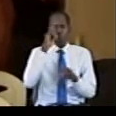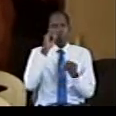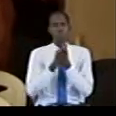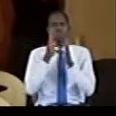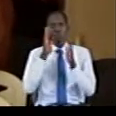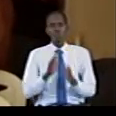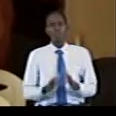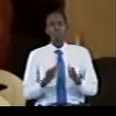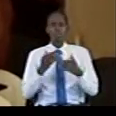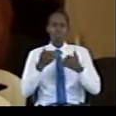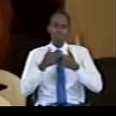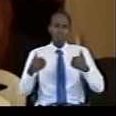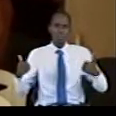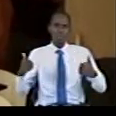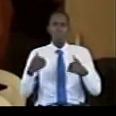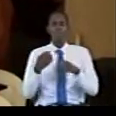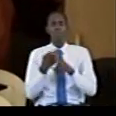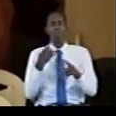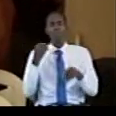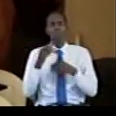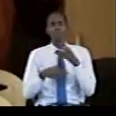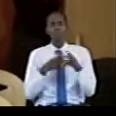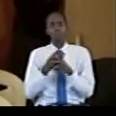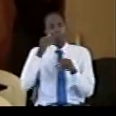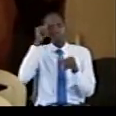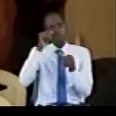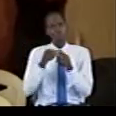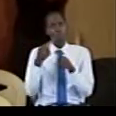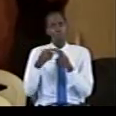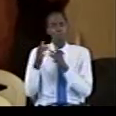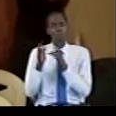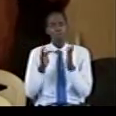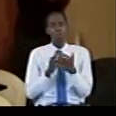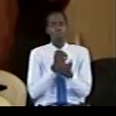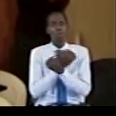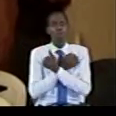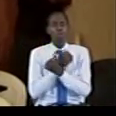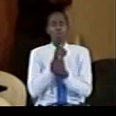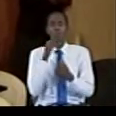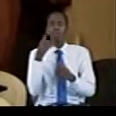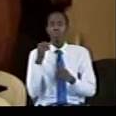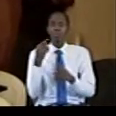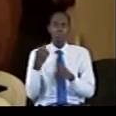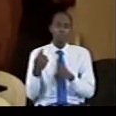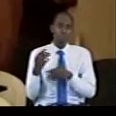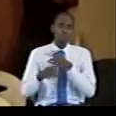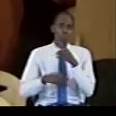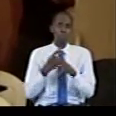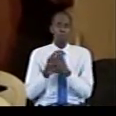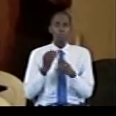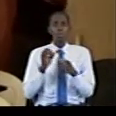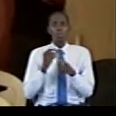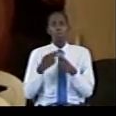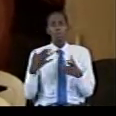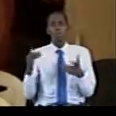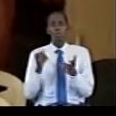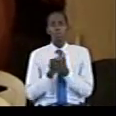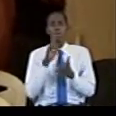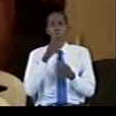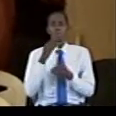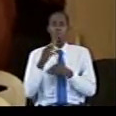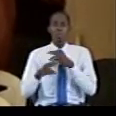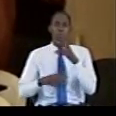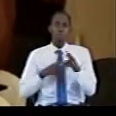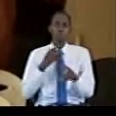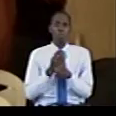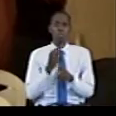of Jesus, love not the world, neither the things that are in the world. If any man love the world, the love of the Father is